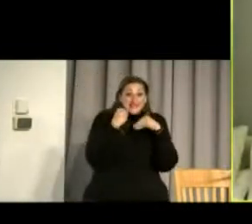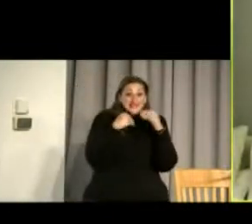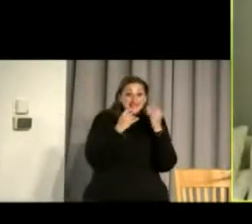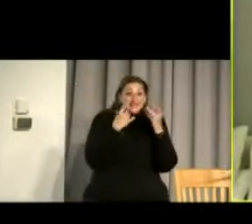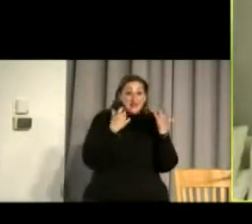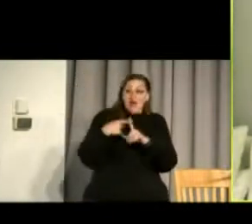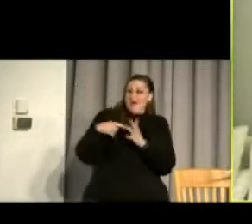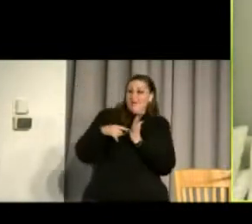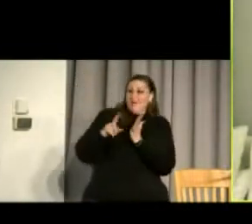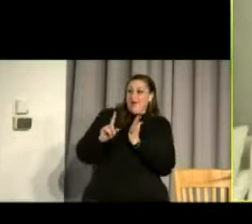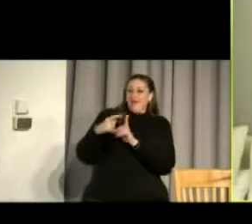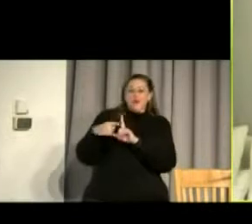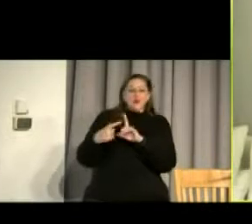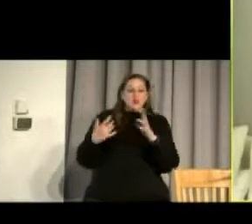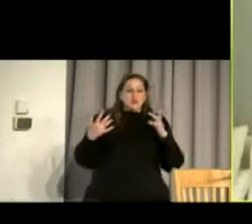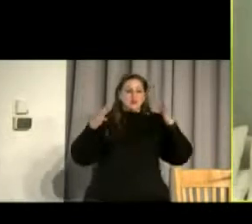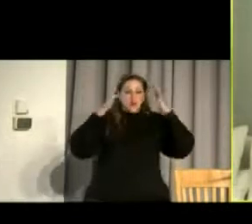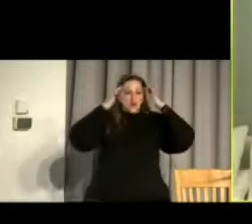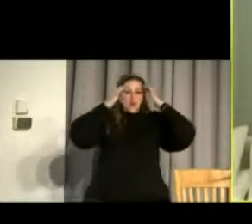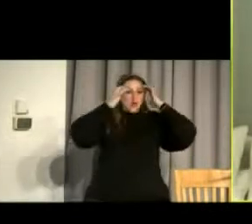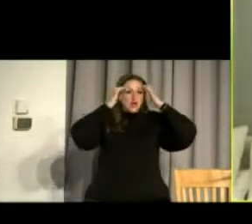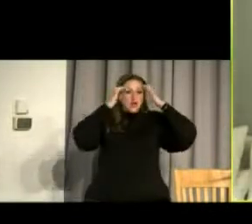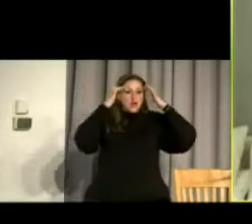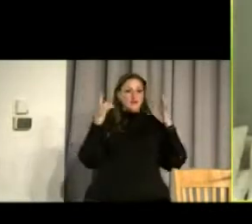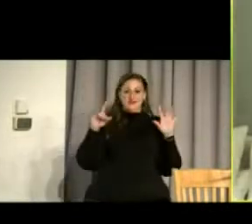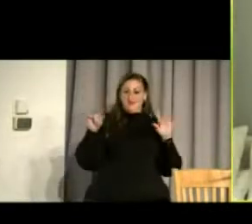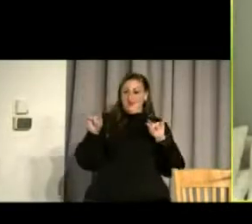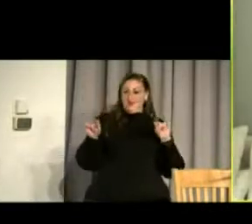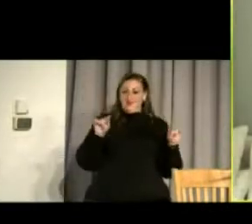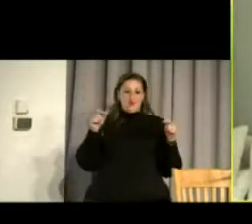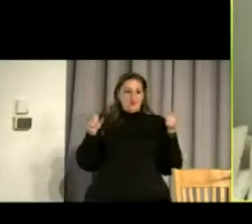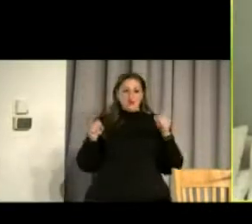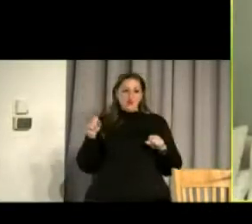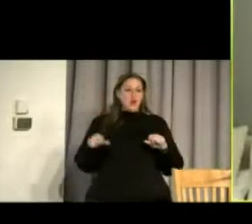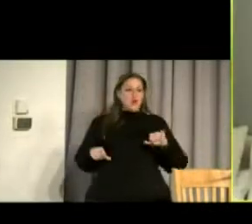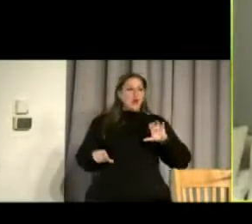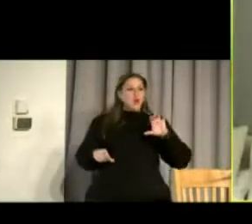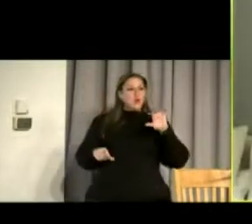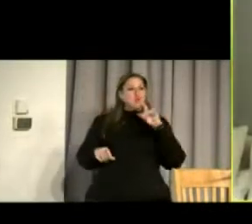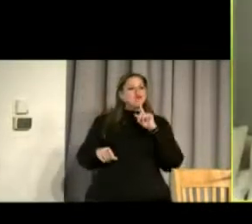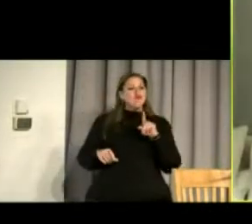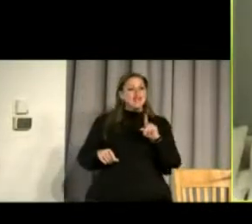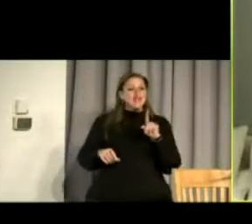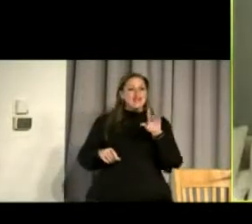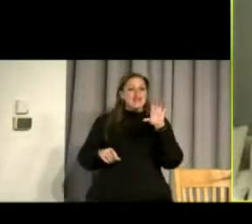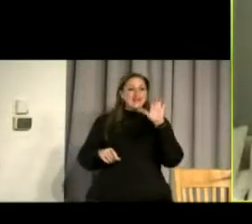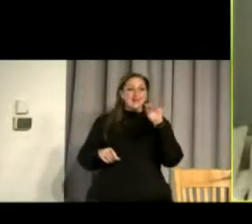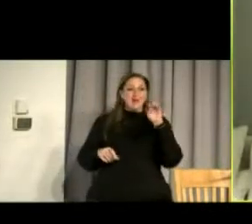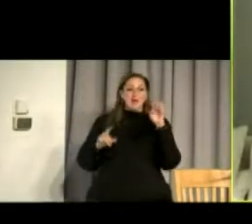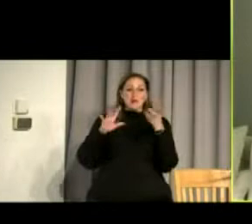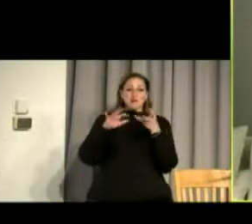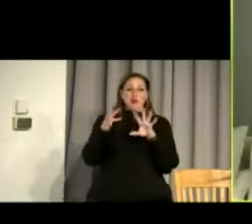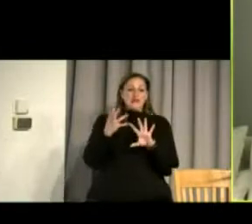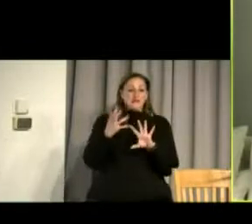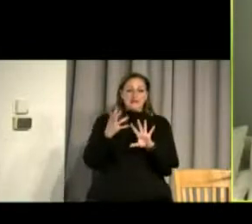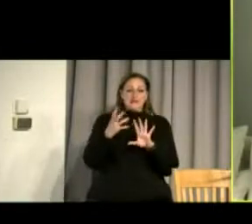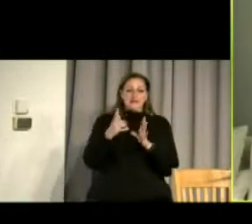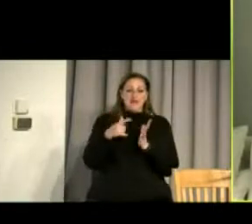So, I mean, these are things that we don't think about. And this climate crisis is causing us great